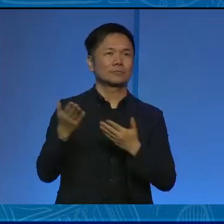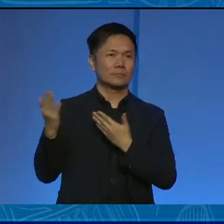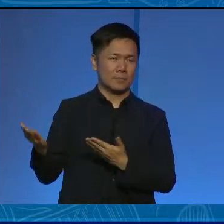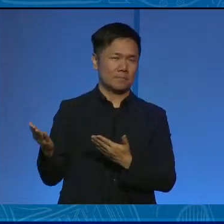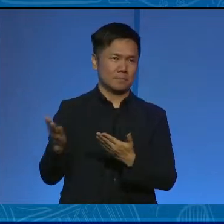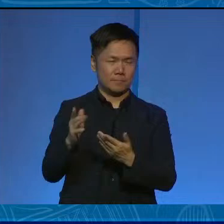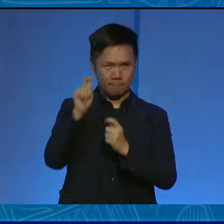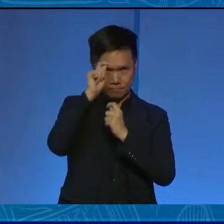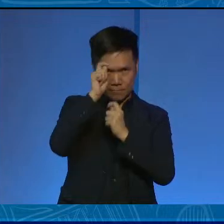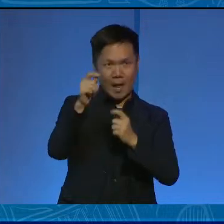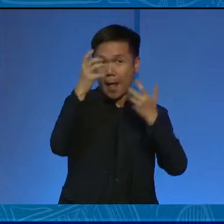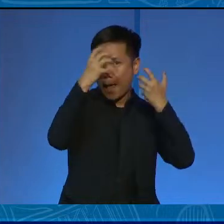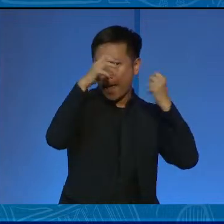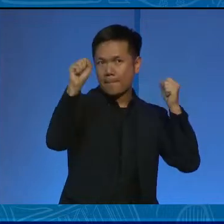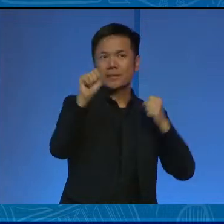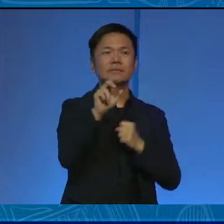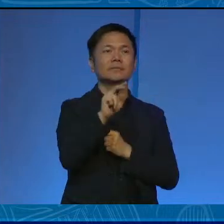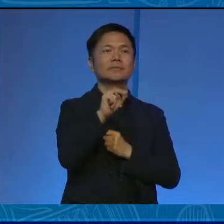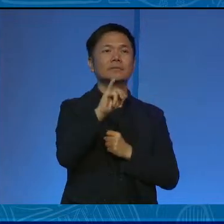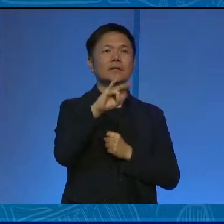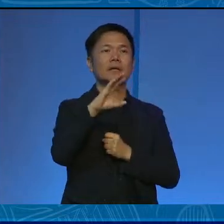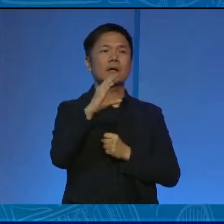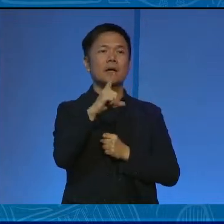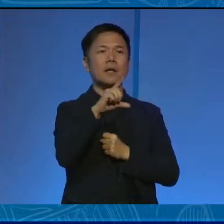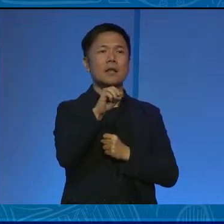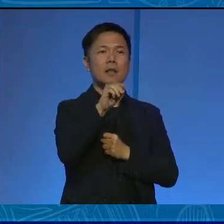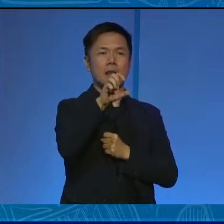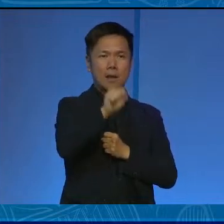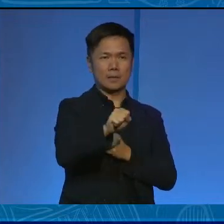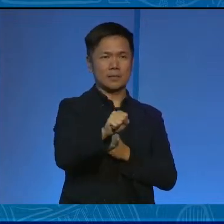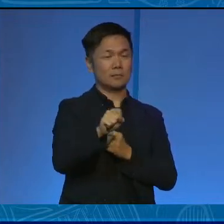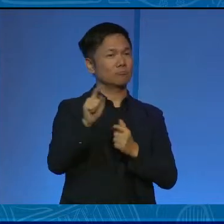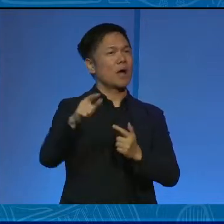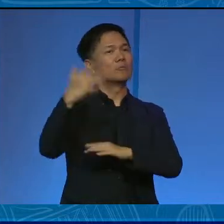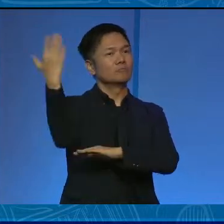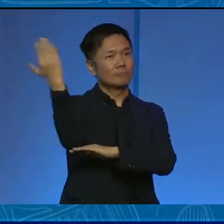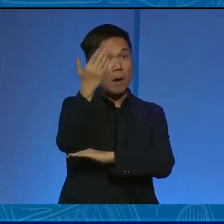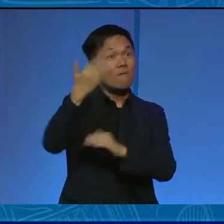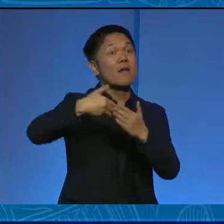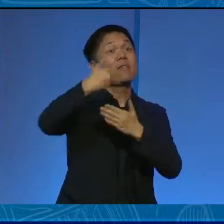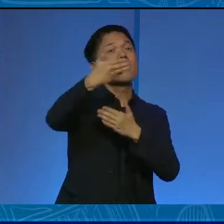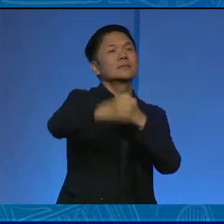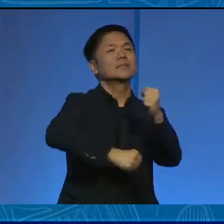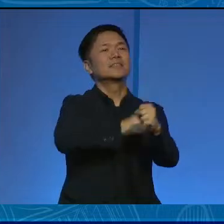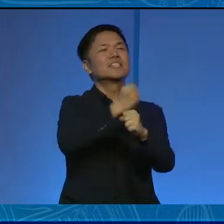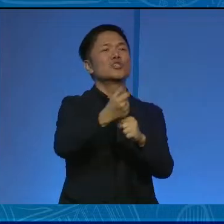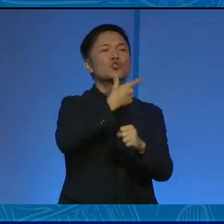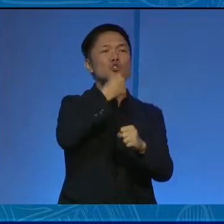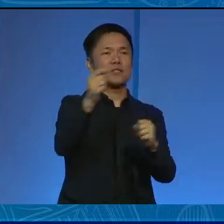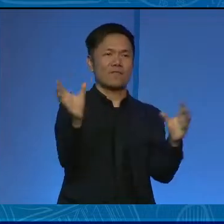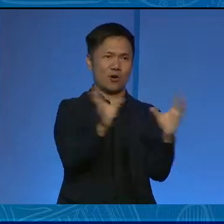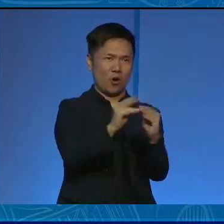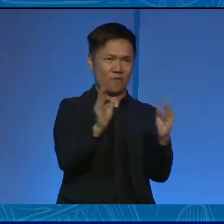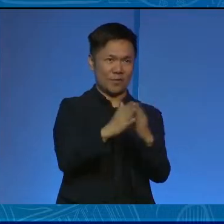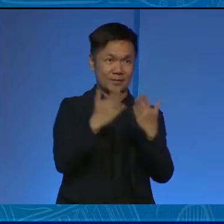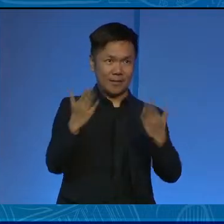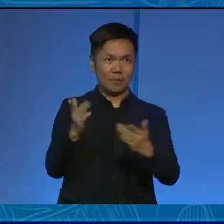Excellency, Ambassador Nicholas Bruhl, to share more about the upcoming conference.